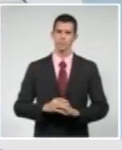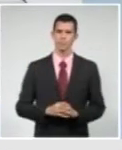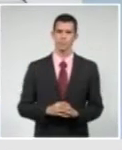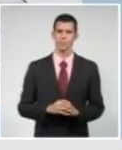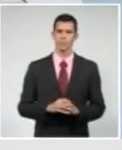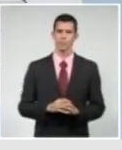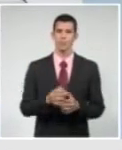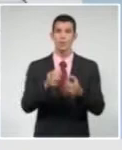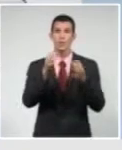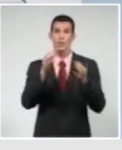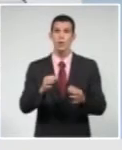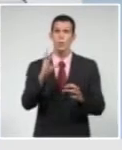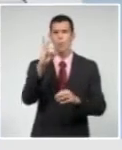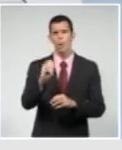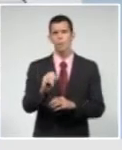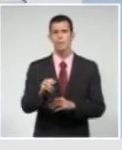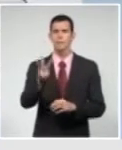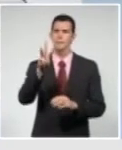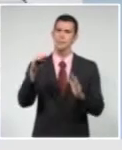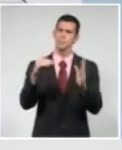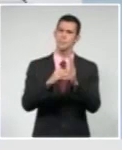to